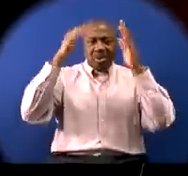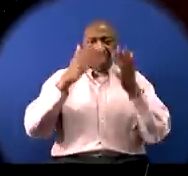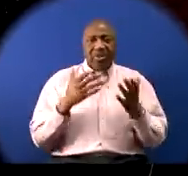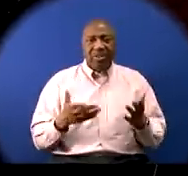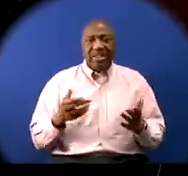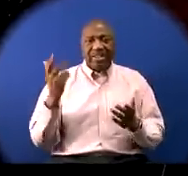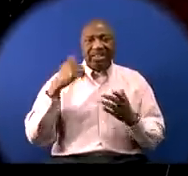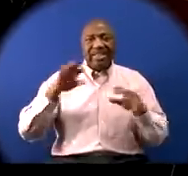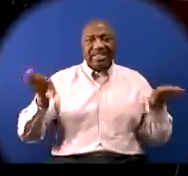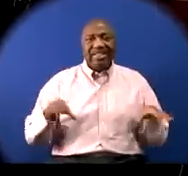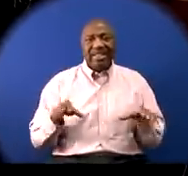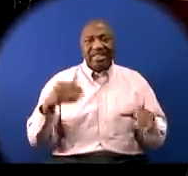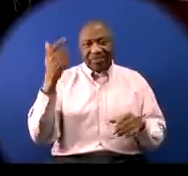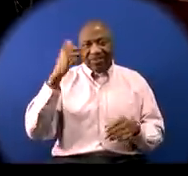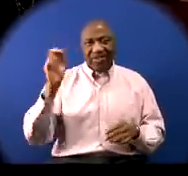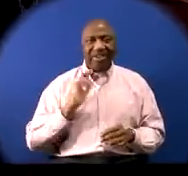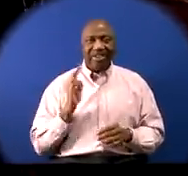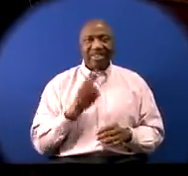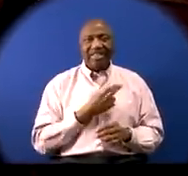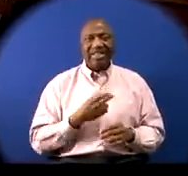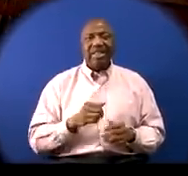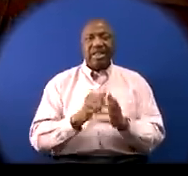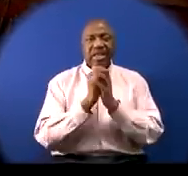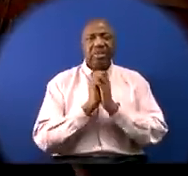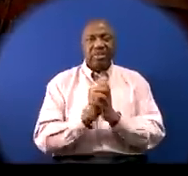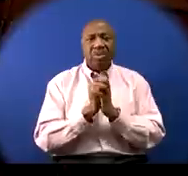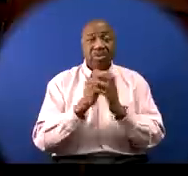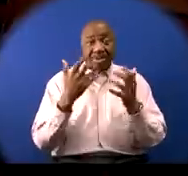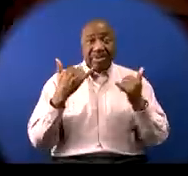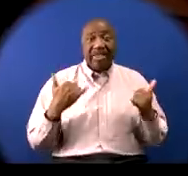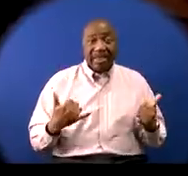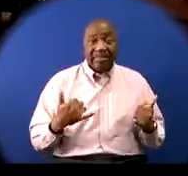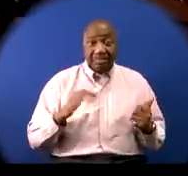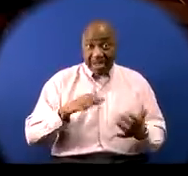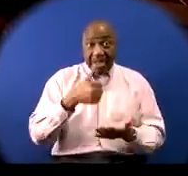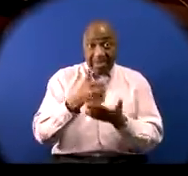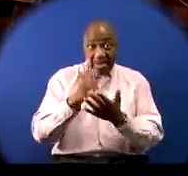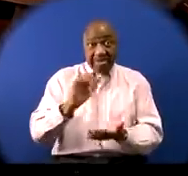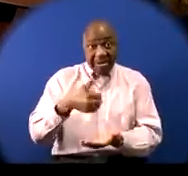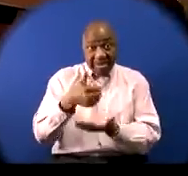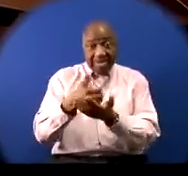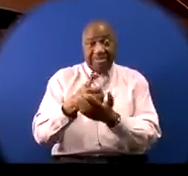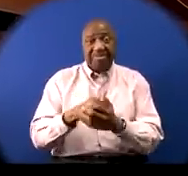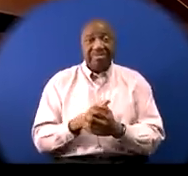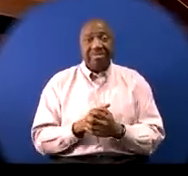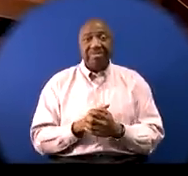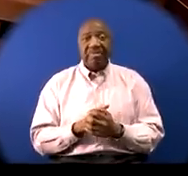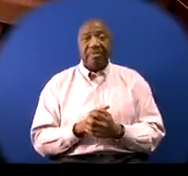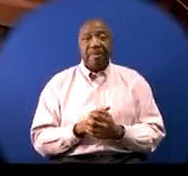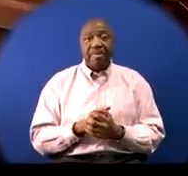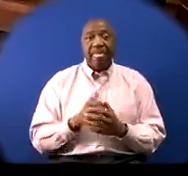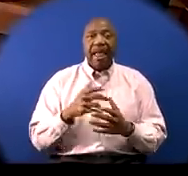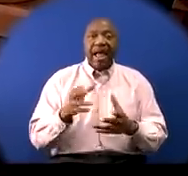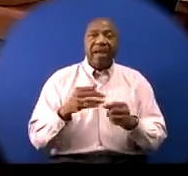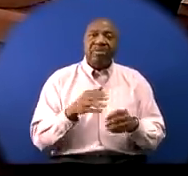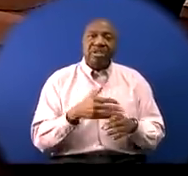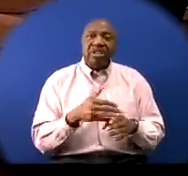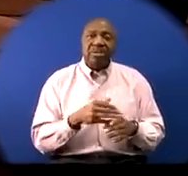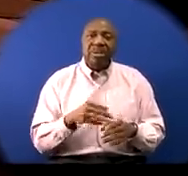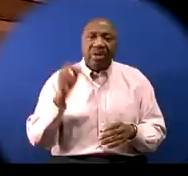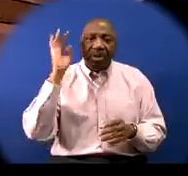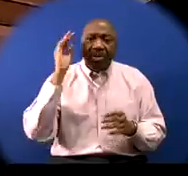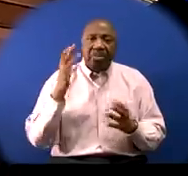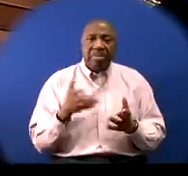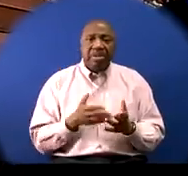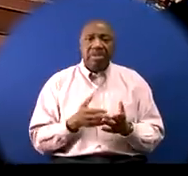that God has done for us in worship today. Amen, amen, amen. I was sharing with our ministers in training